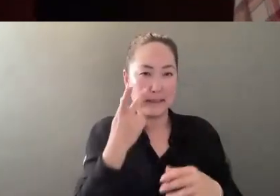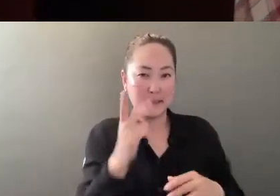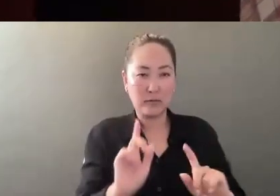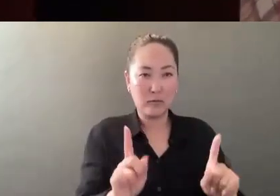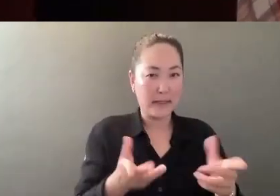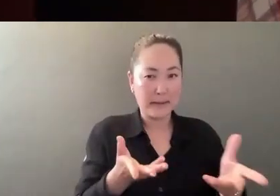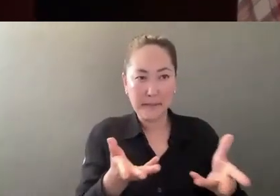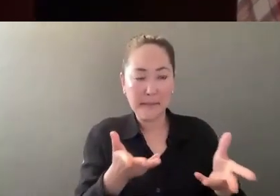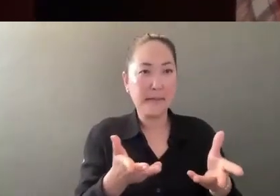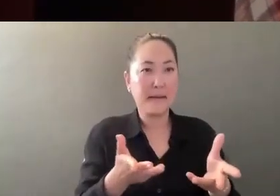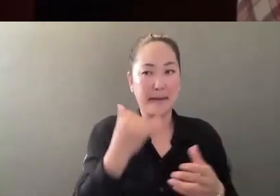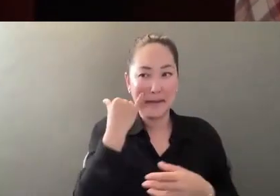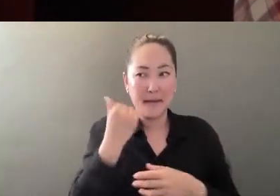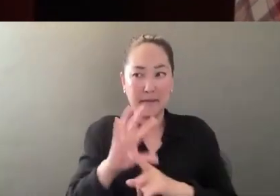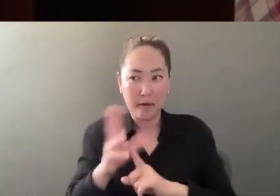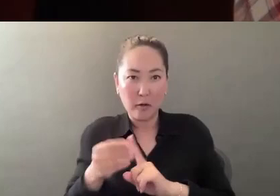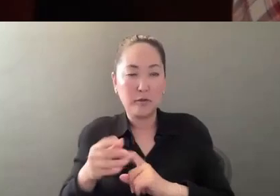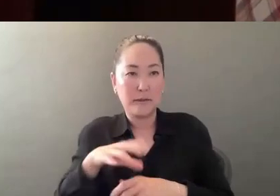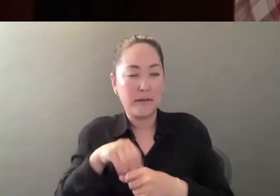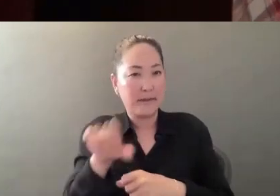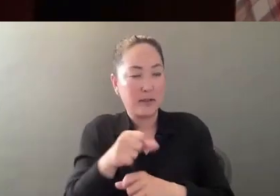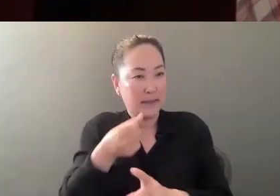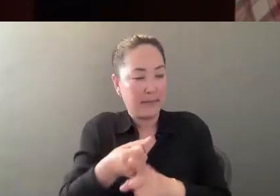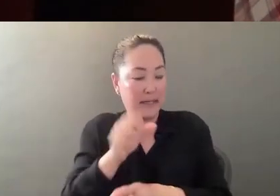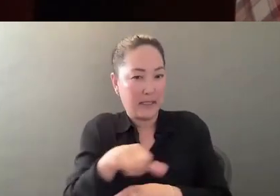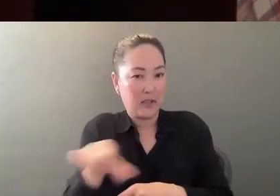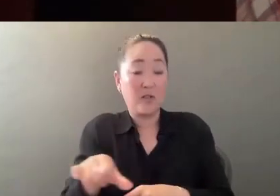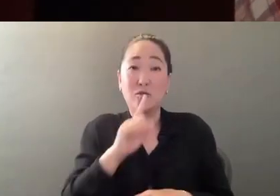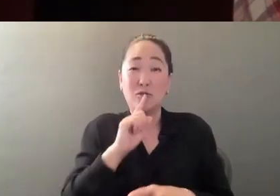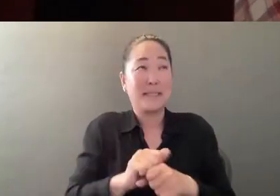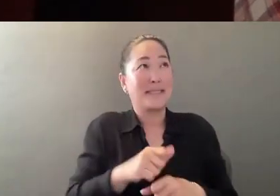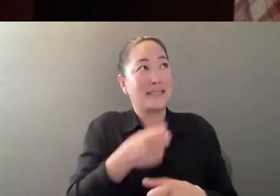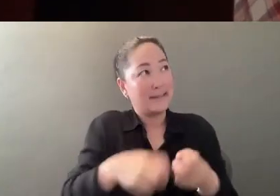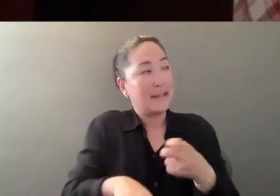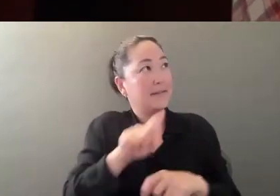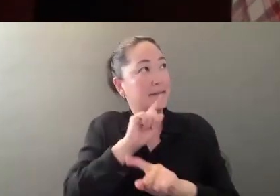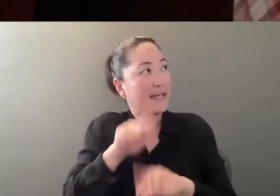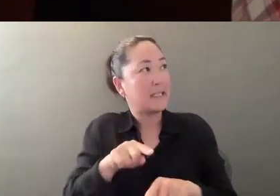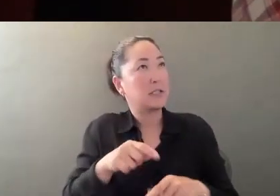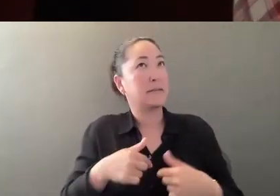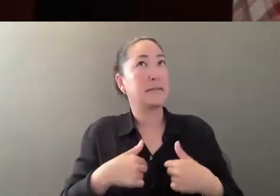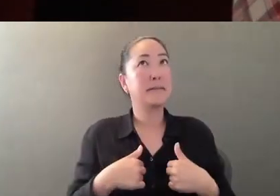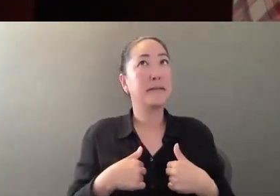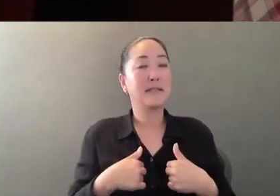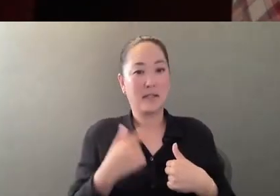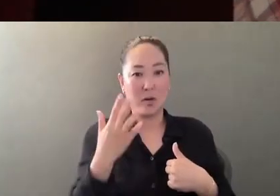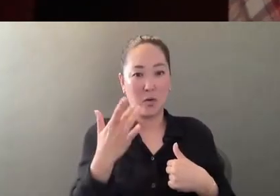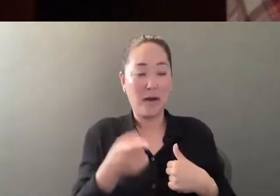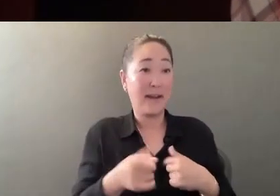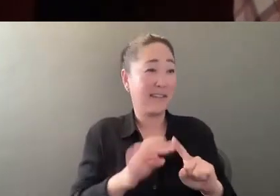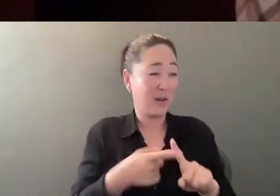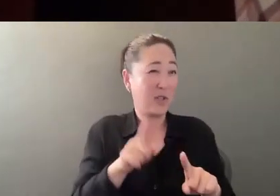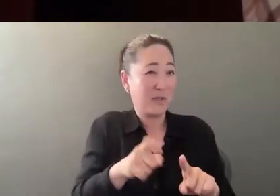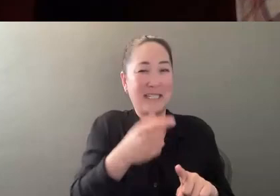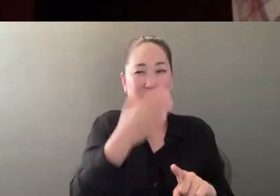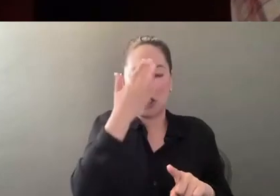it's not as easy a question as you ask, because you really have to get quite sophisticated to understand what is